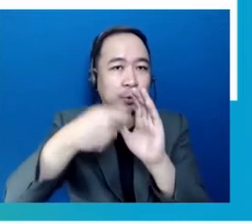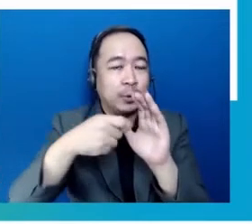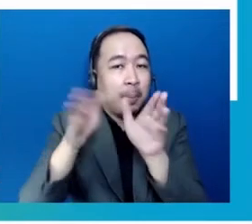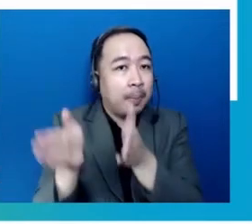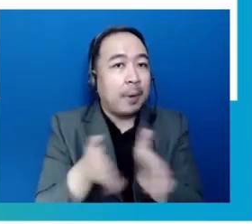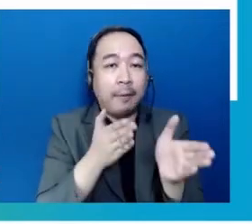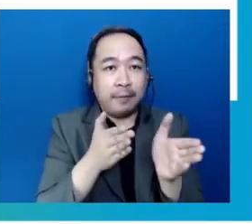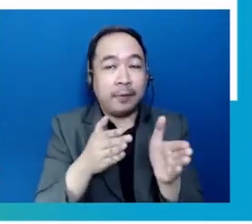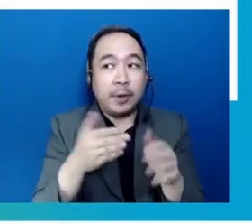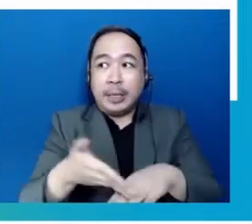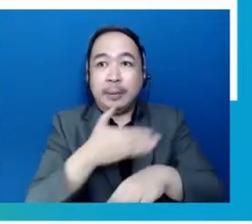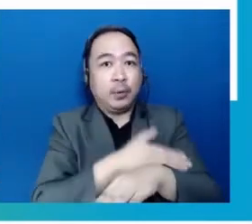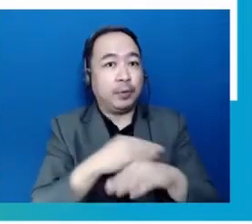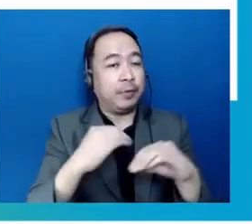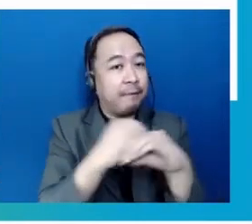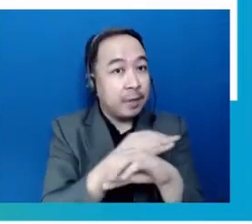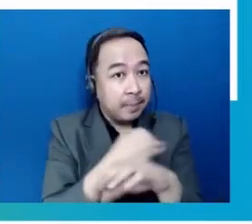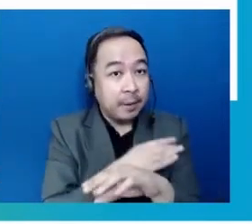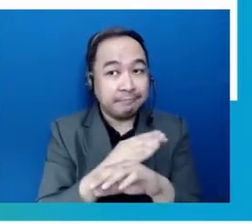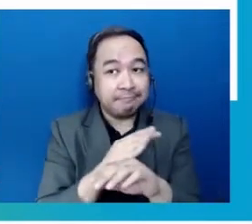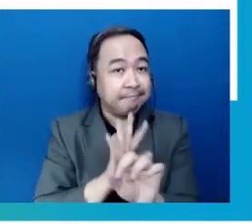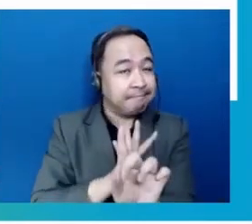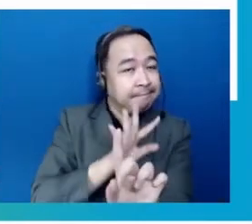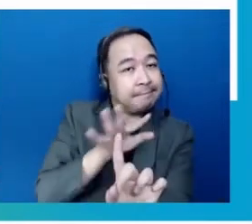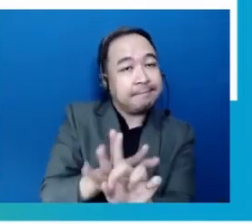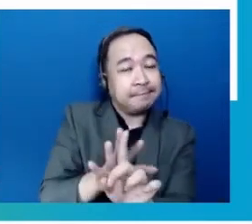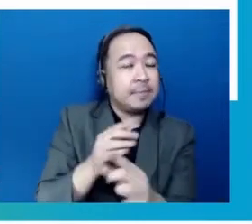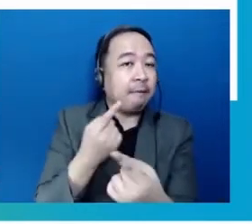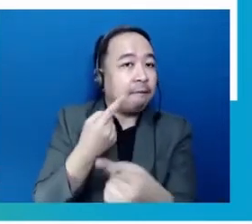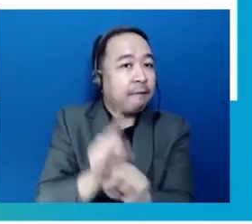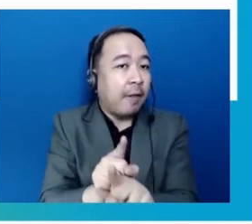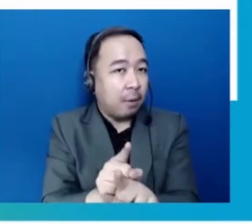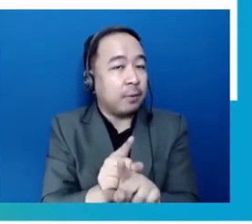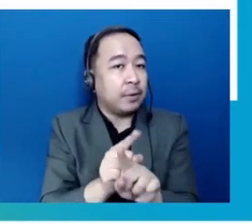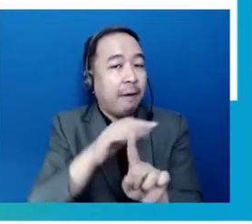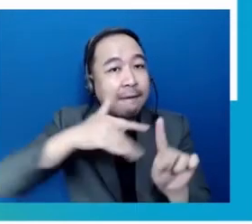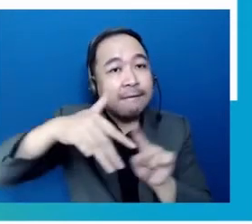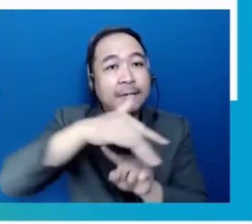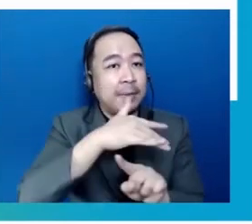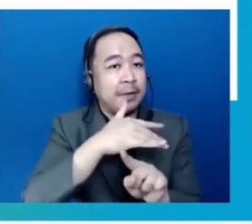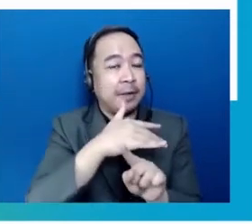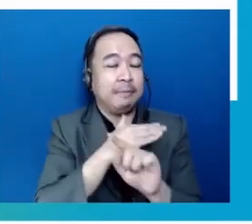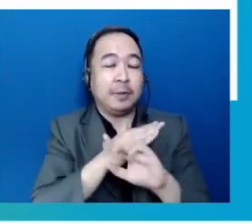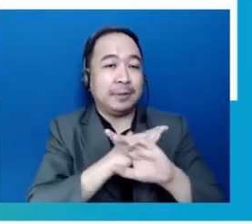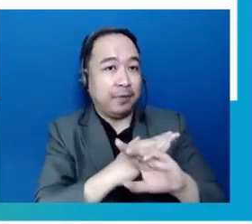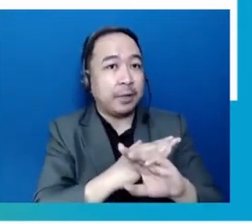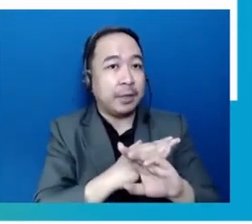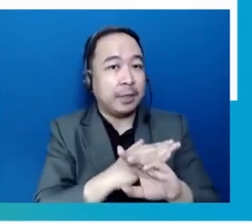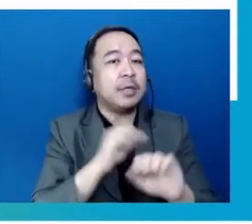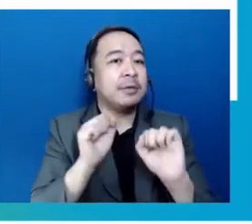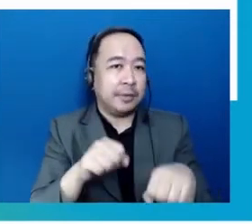feedback, implement social and environmental safeguards, and enhance gender